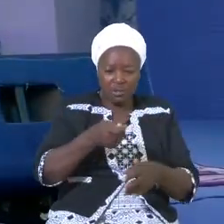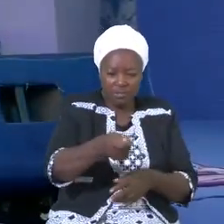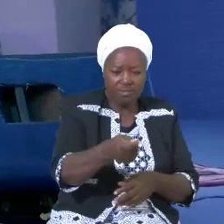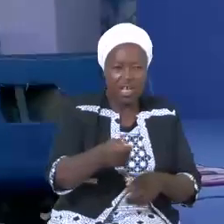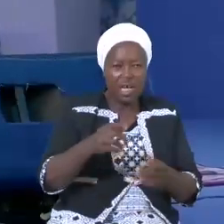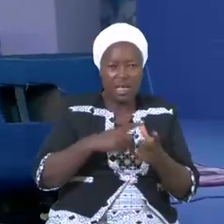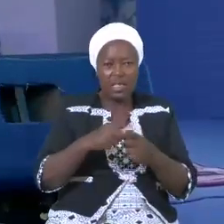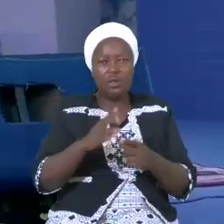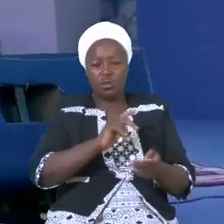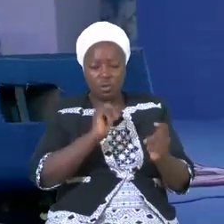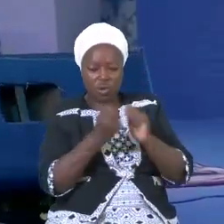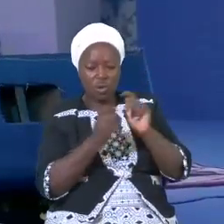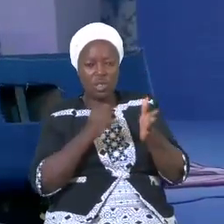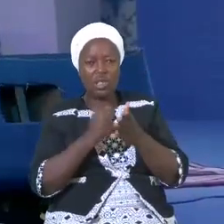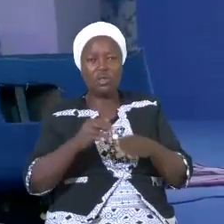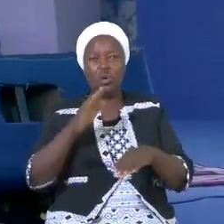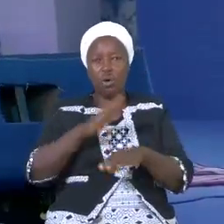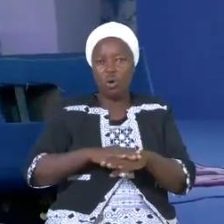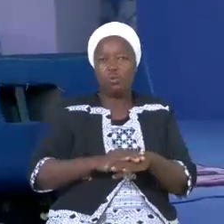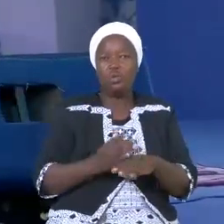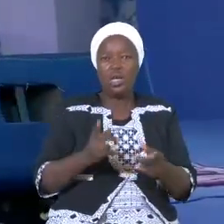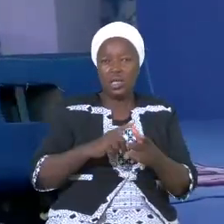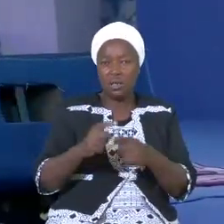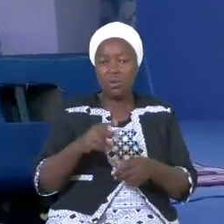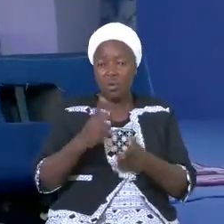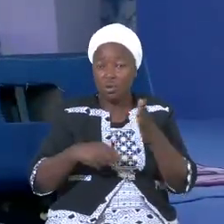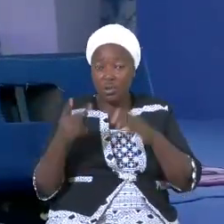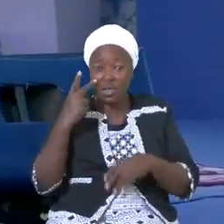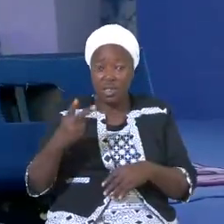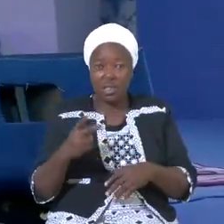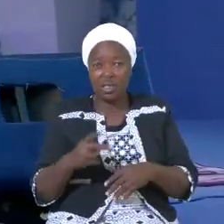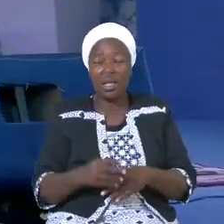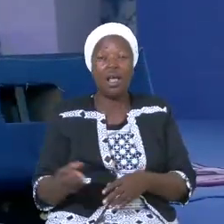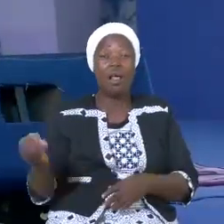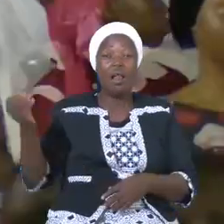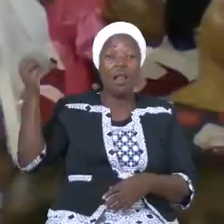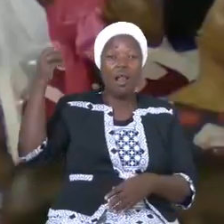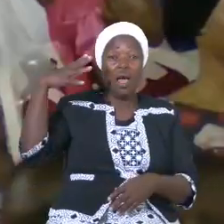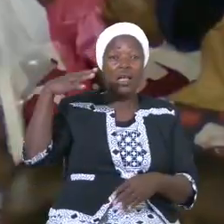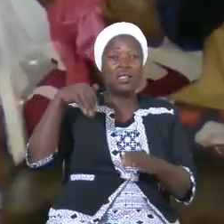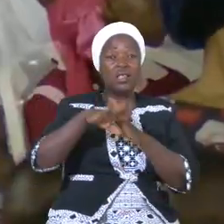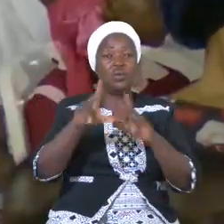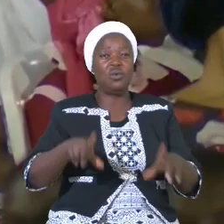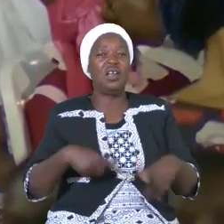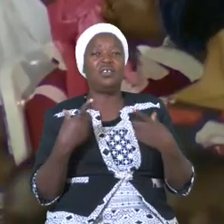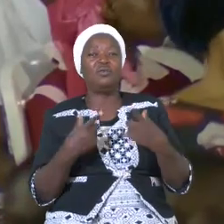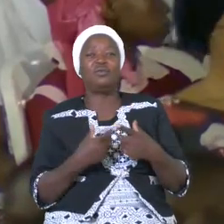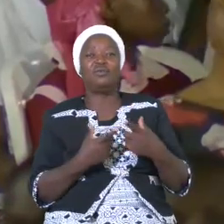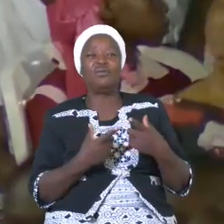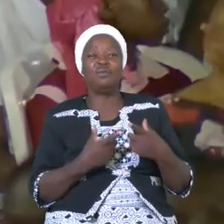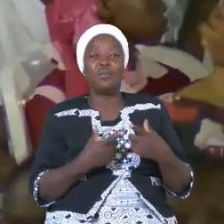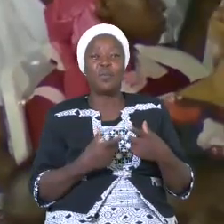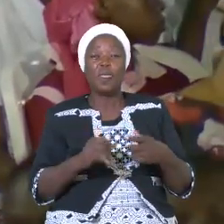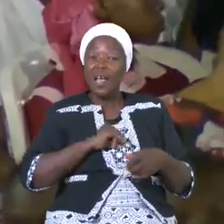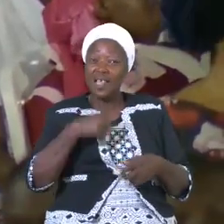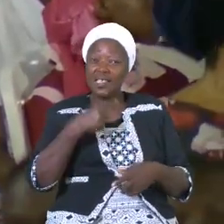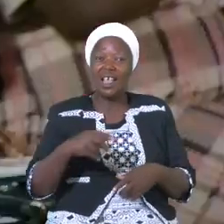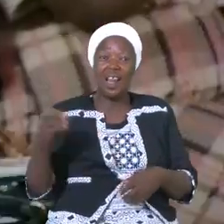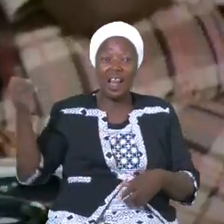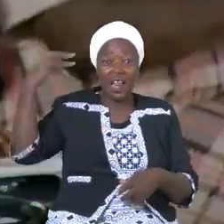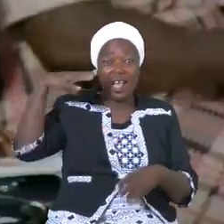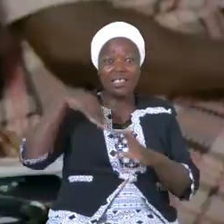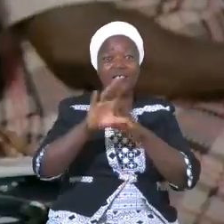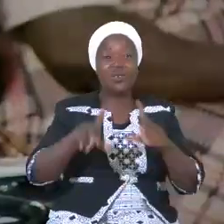turn it on low and behold light in your life i sat light in your